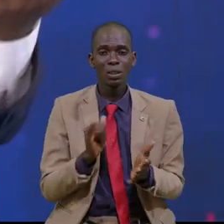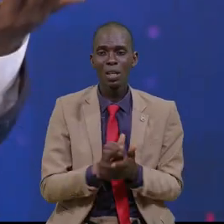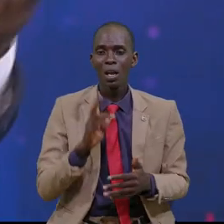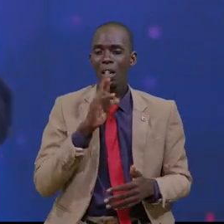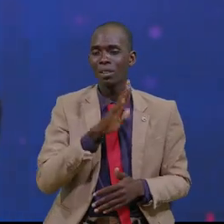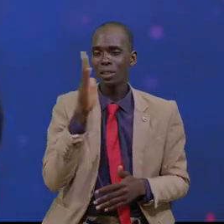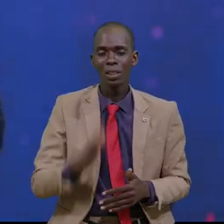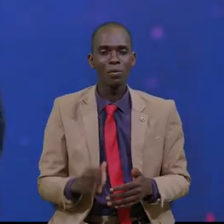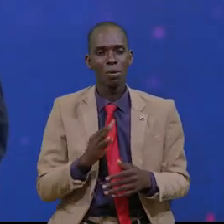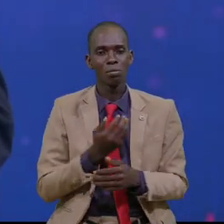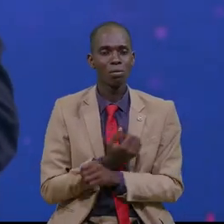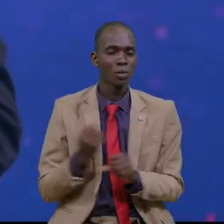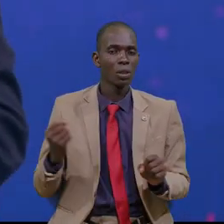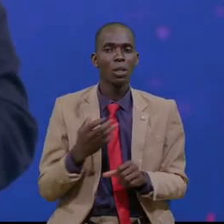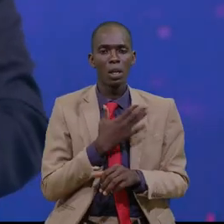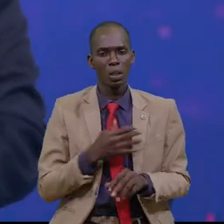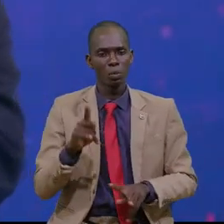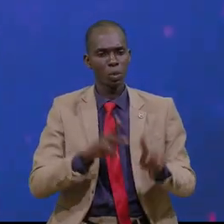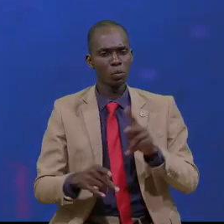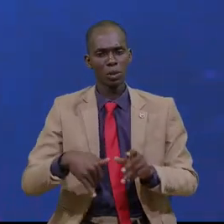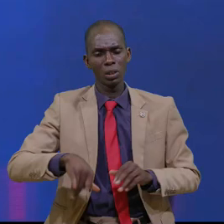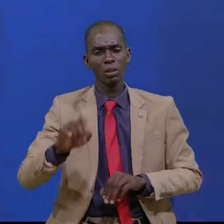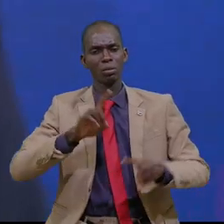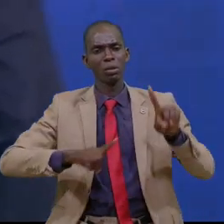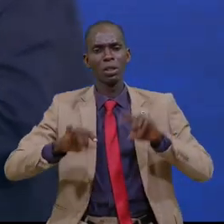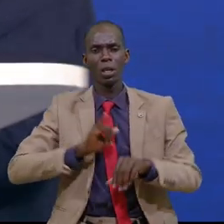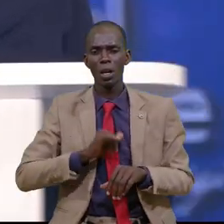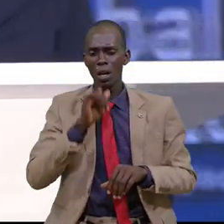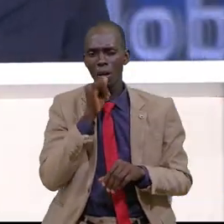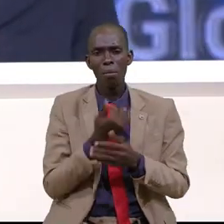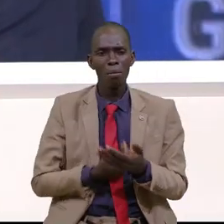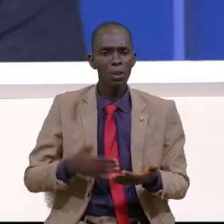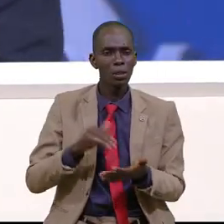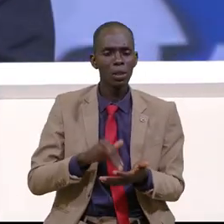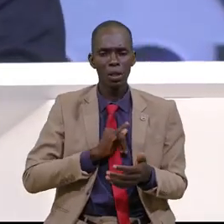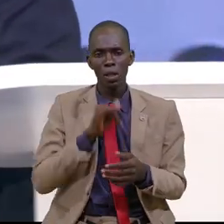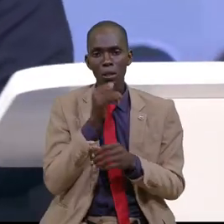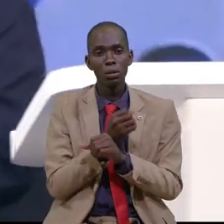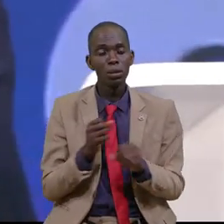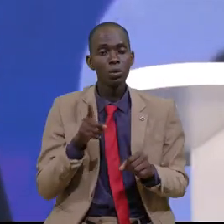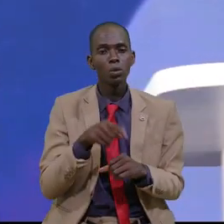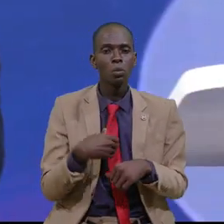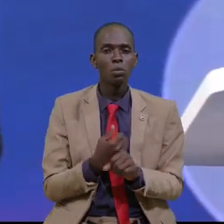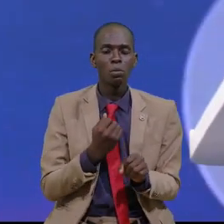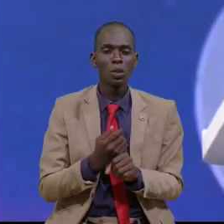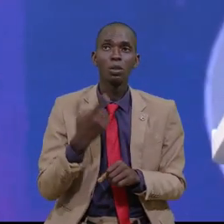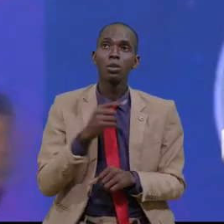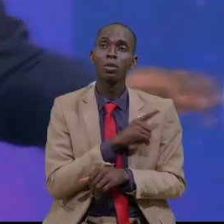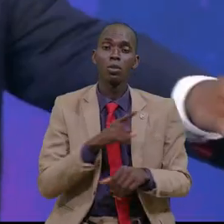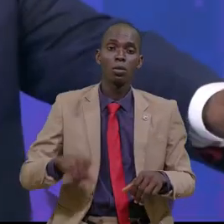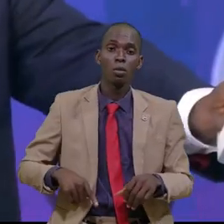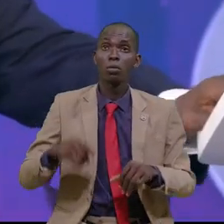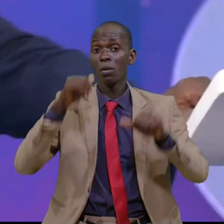do, and they still say, I am born again. You grieve the Father, you grieve the Son,